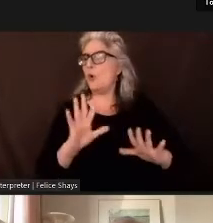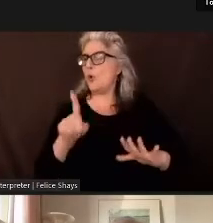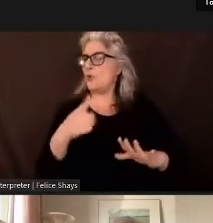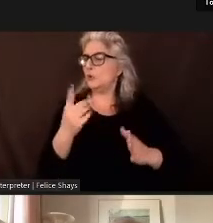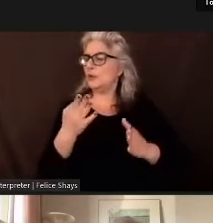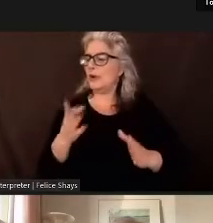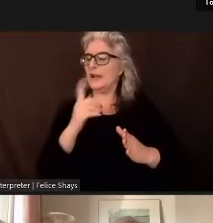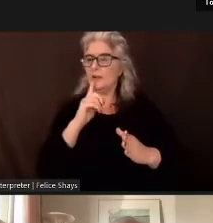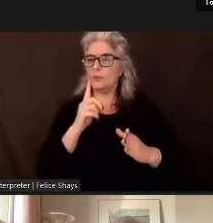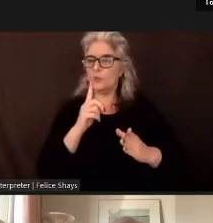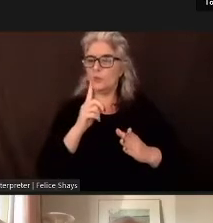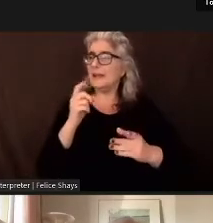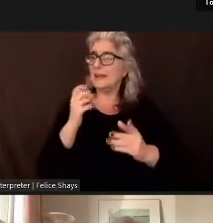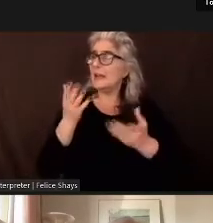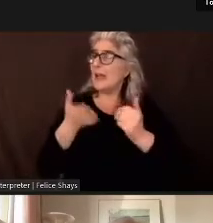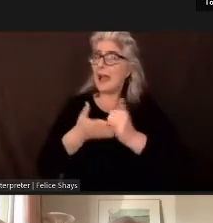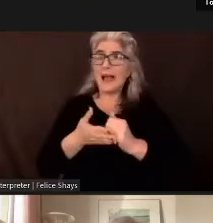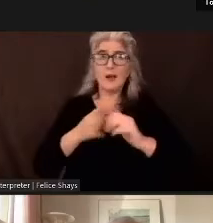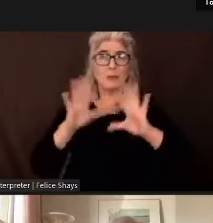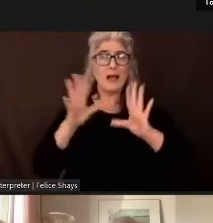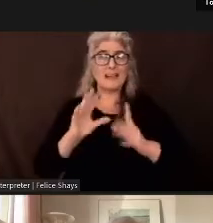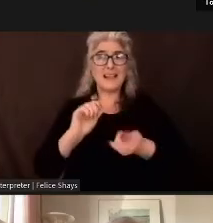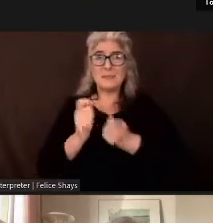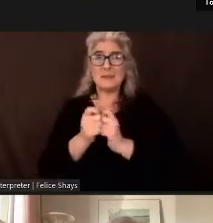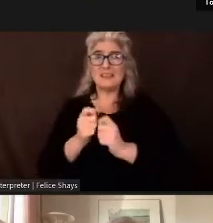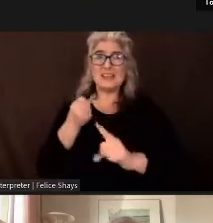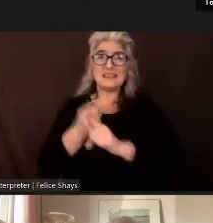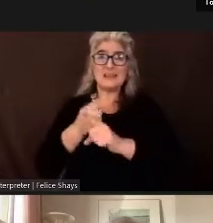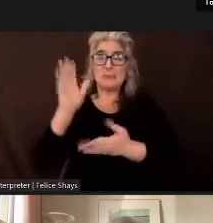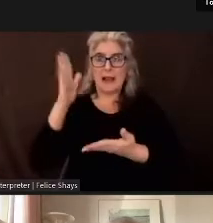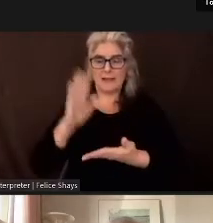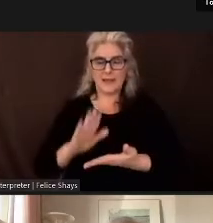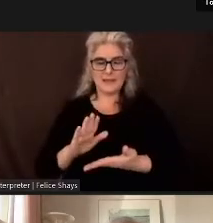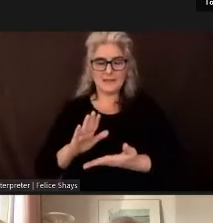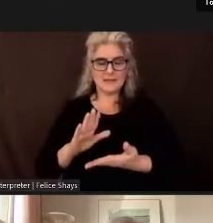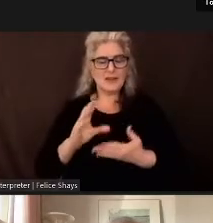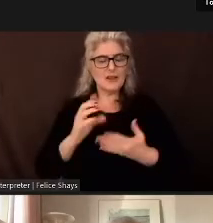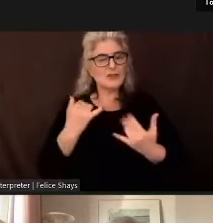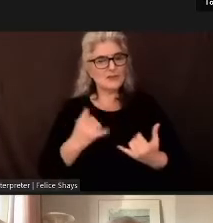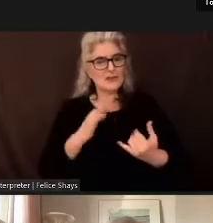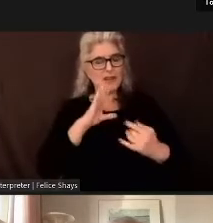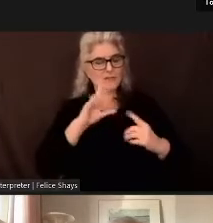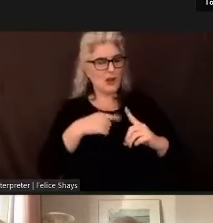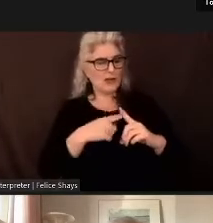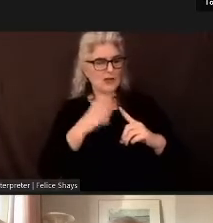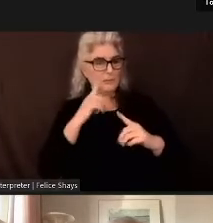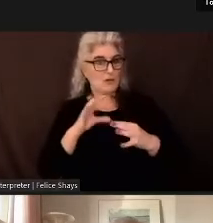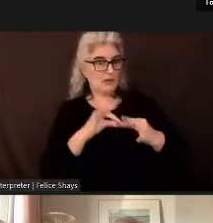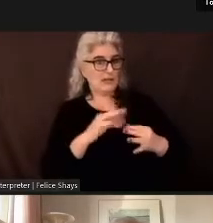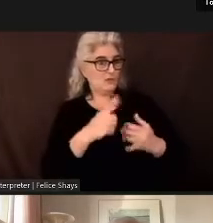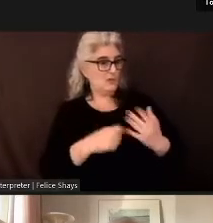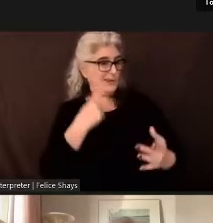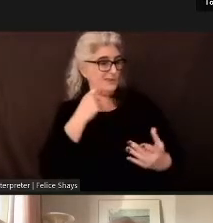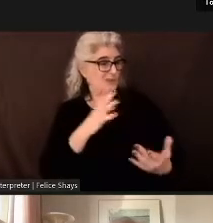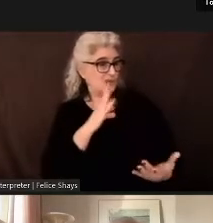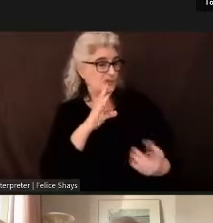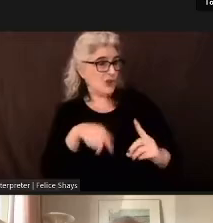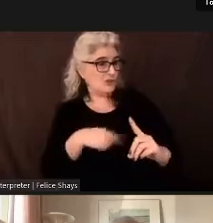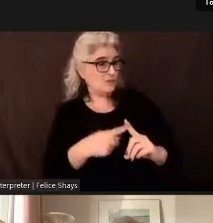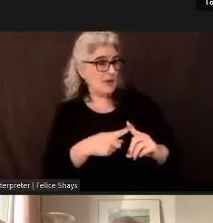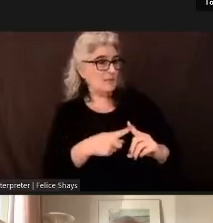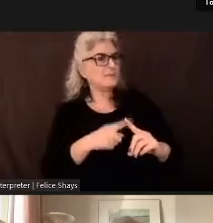And this transition away from fossil fuels, touching a little bit on what was just said, has given us the